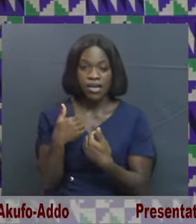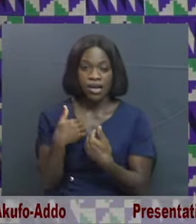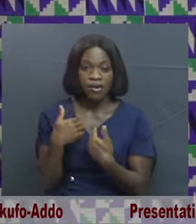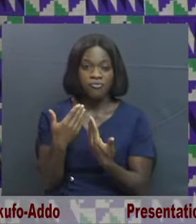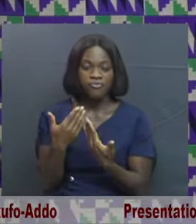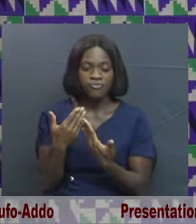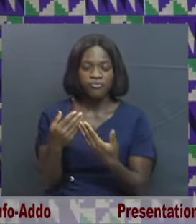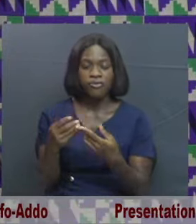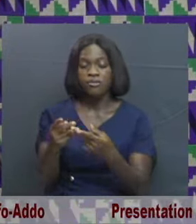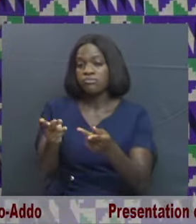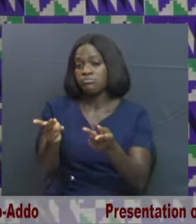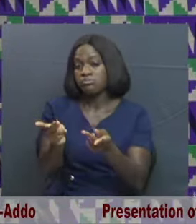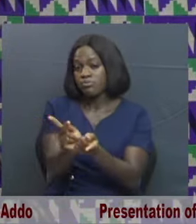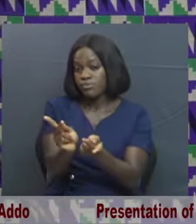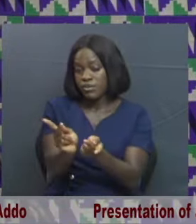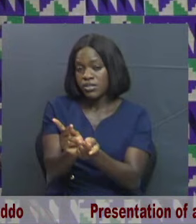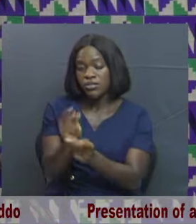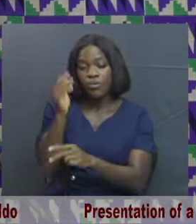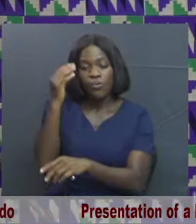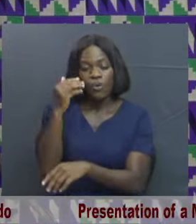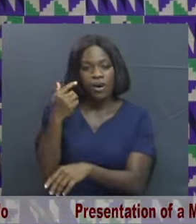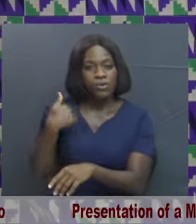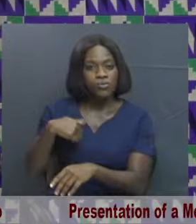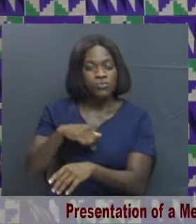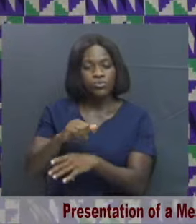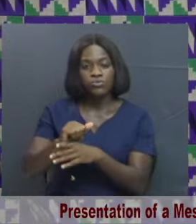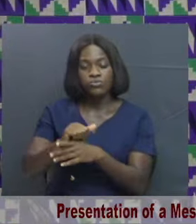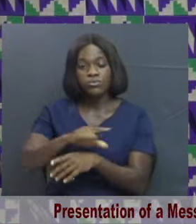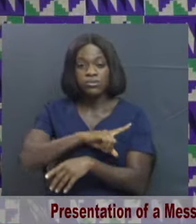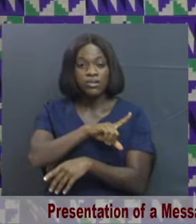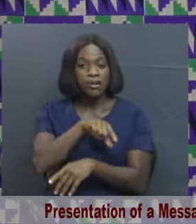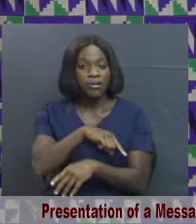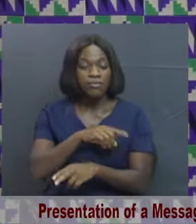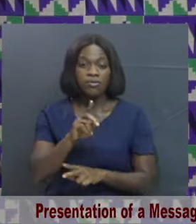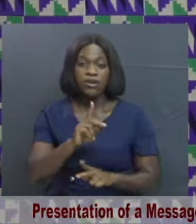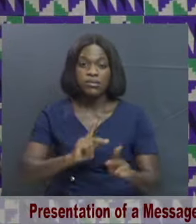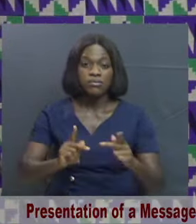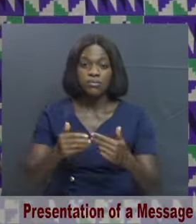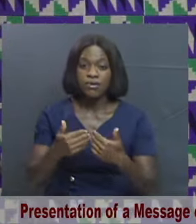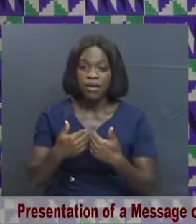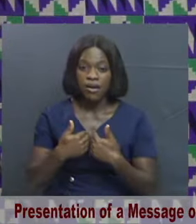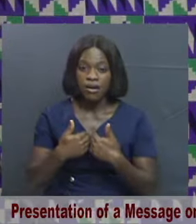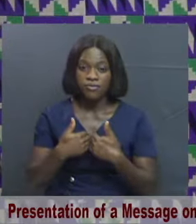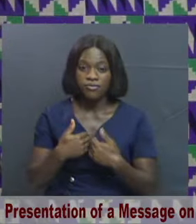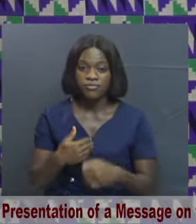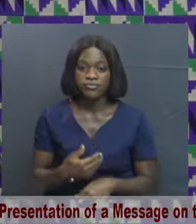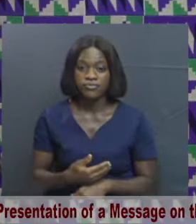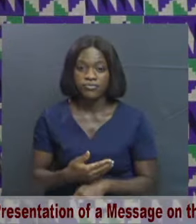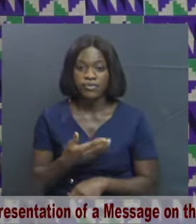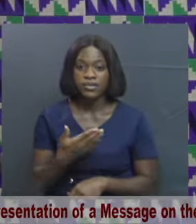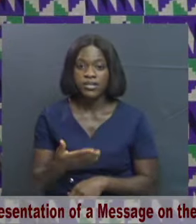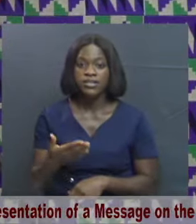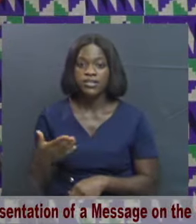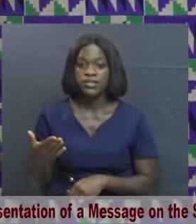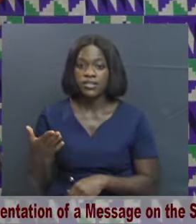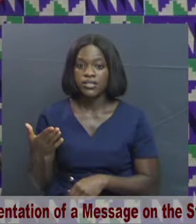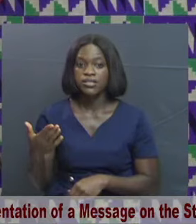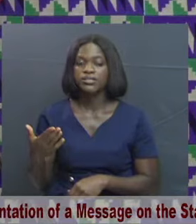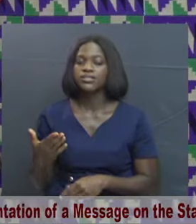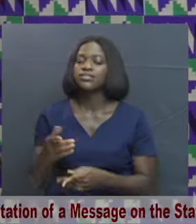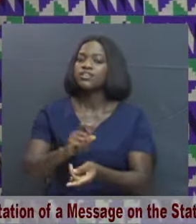our all fields because we have the trained and qualified Personnel things are looking